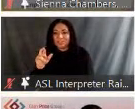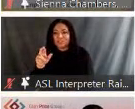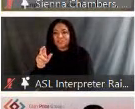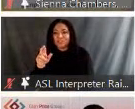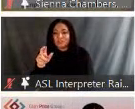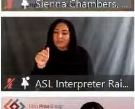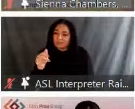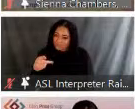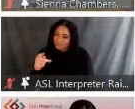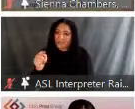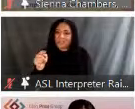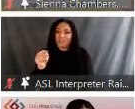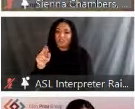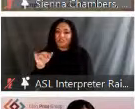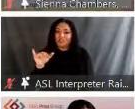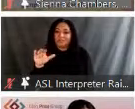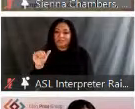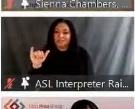bring up